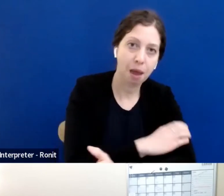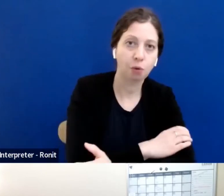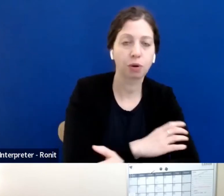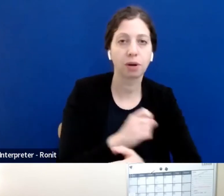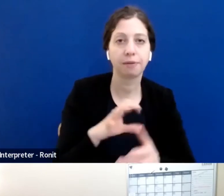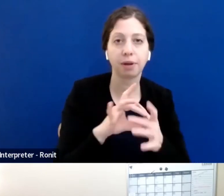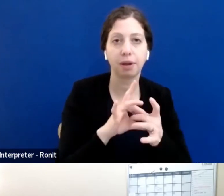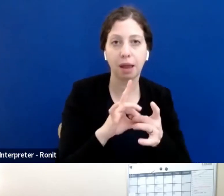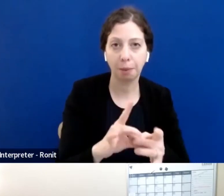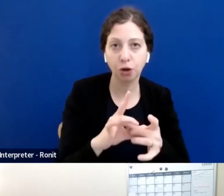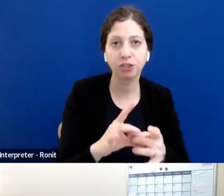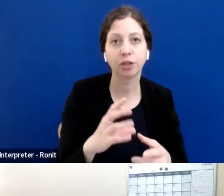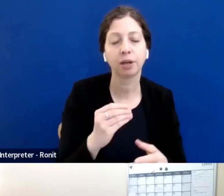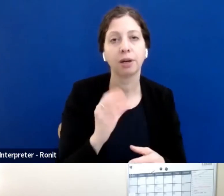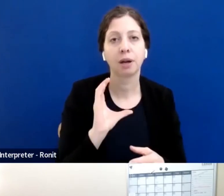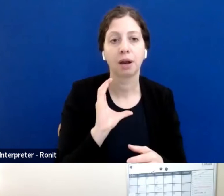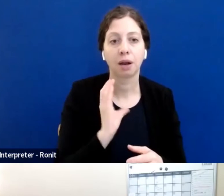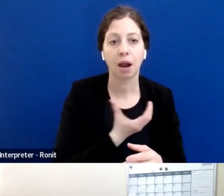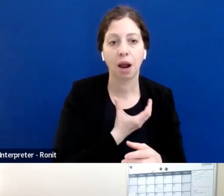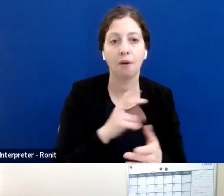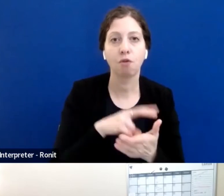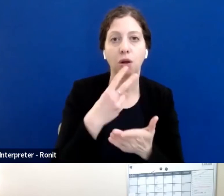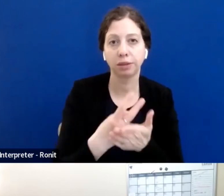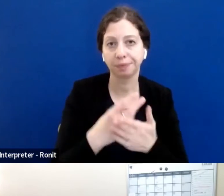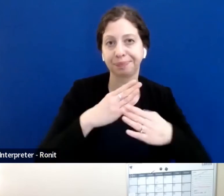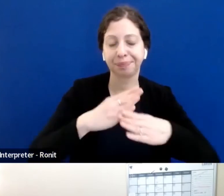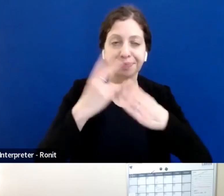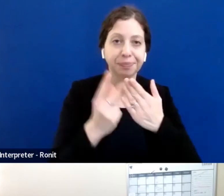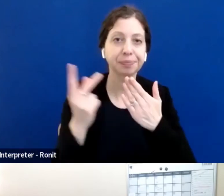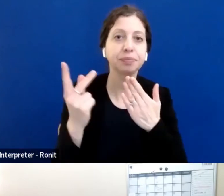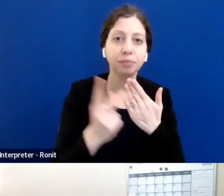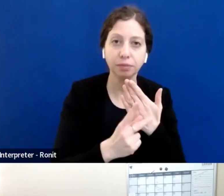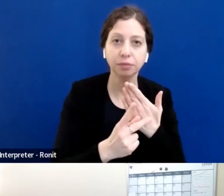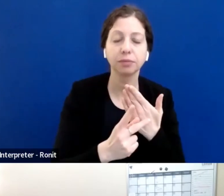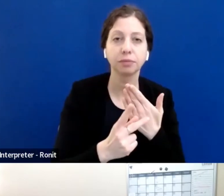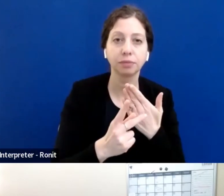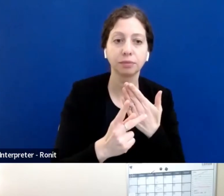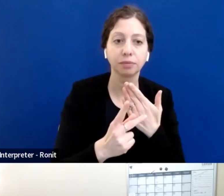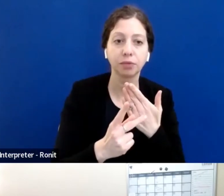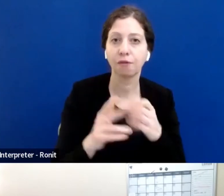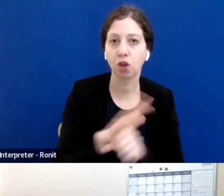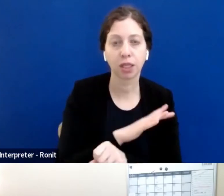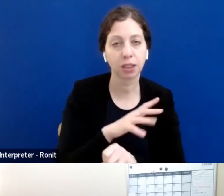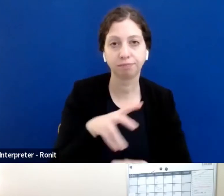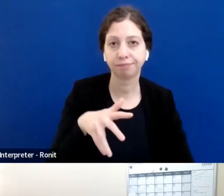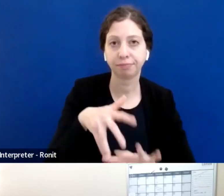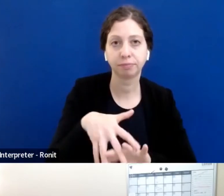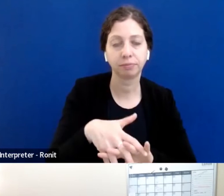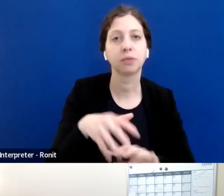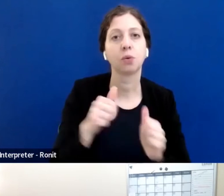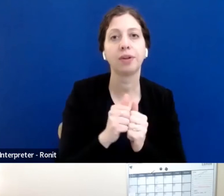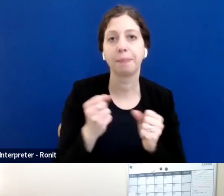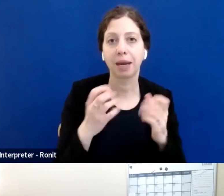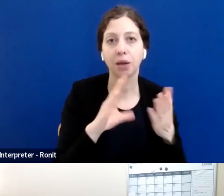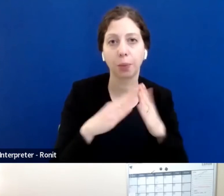and our falls prevention programs, which are fully embedded into a lot of communities, are